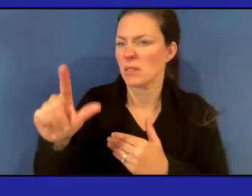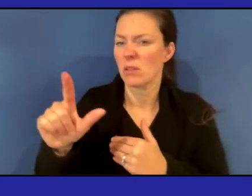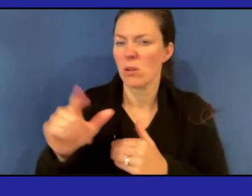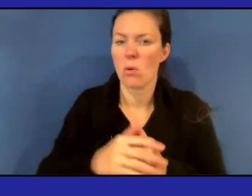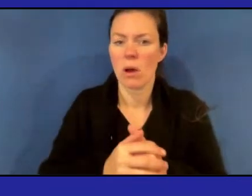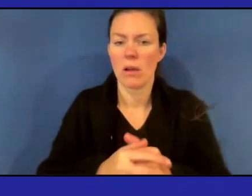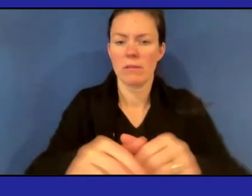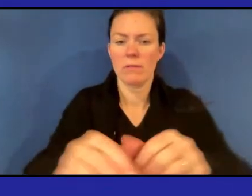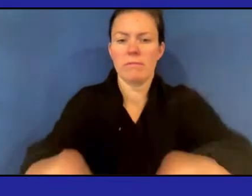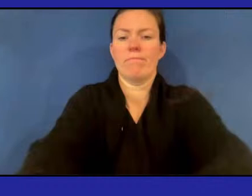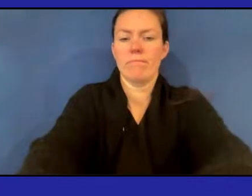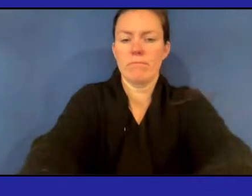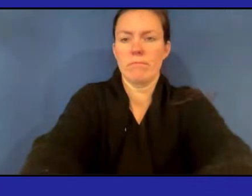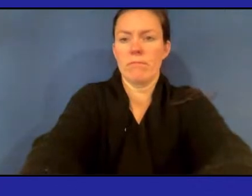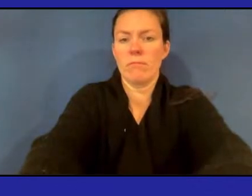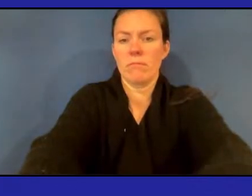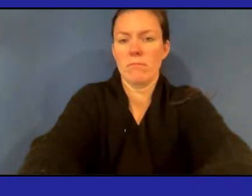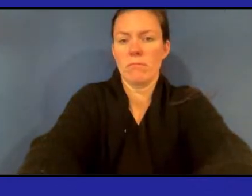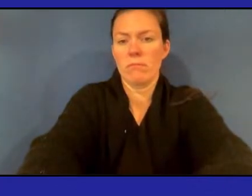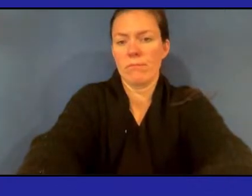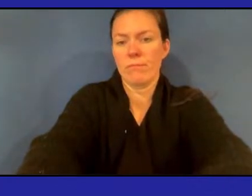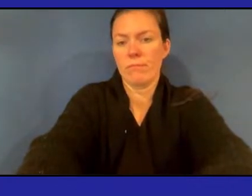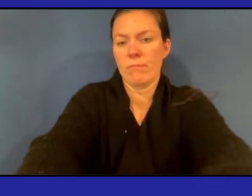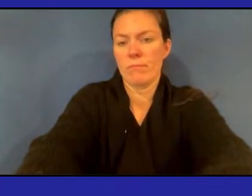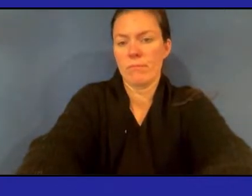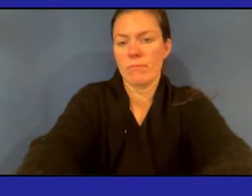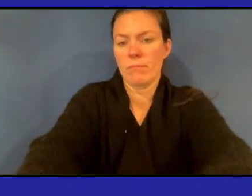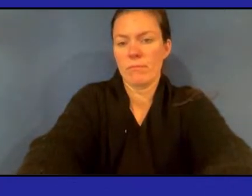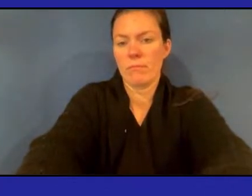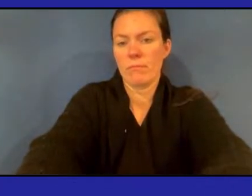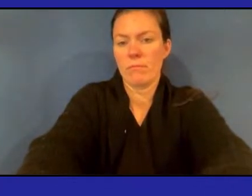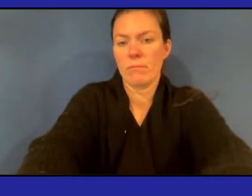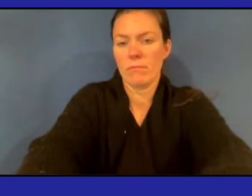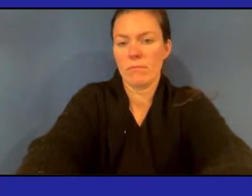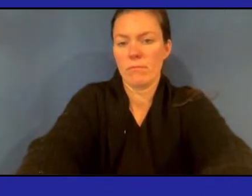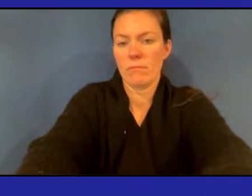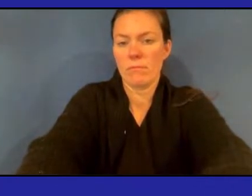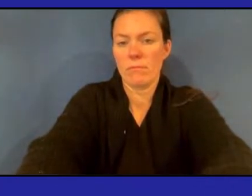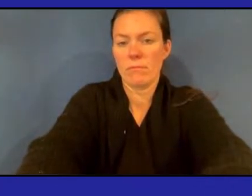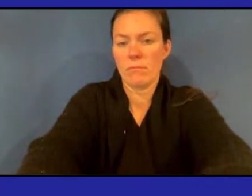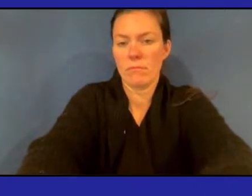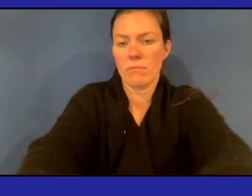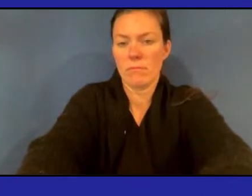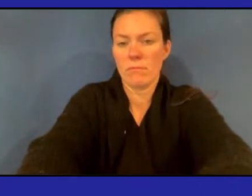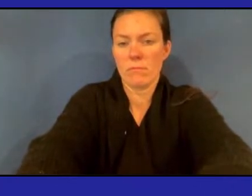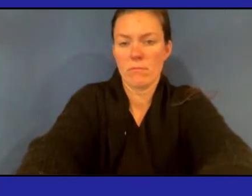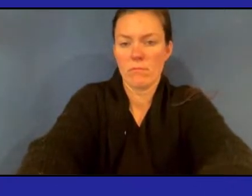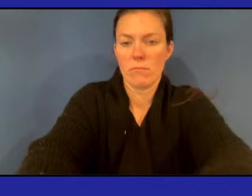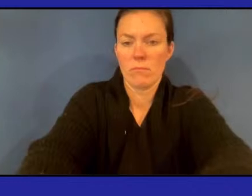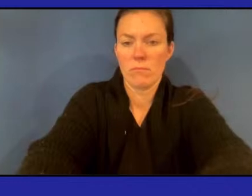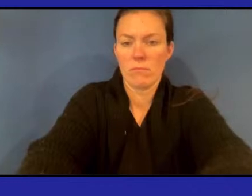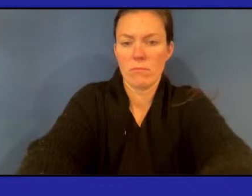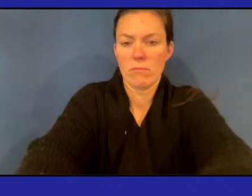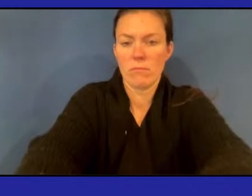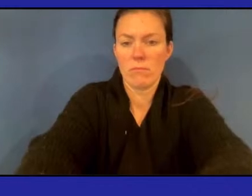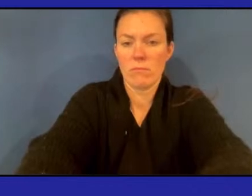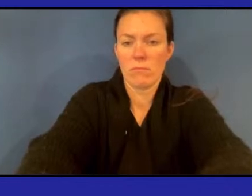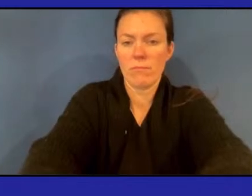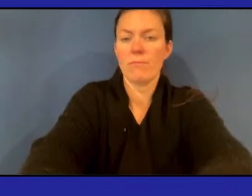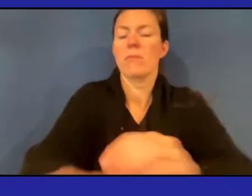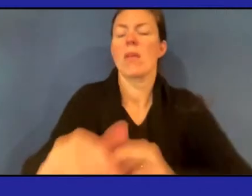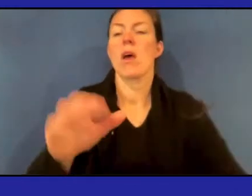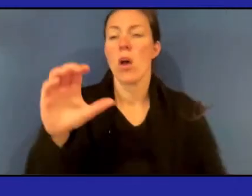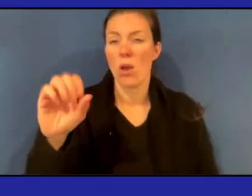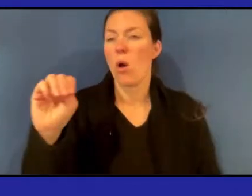Huh. So we can definitely look into it further. I mean, it's interesting because OMB has these very, like, there's